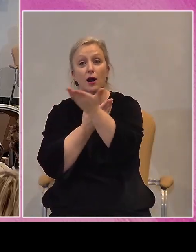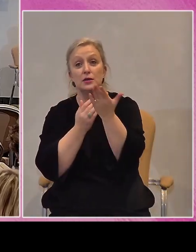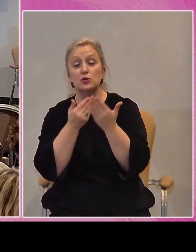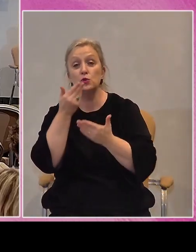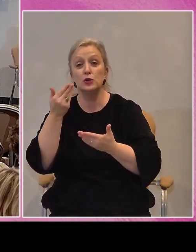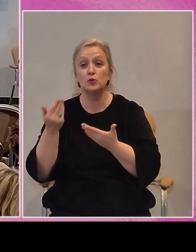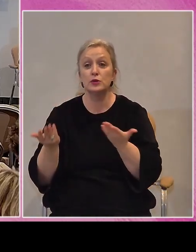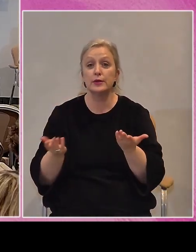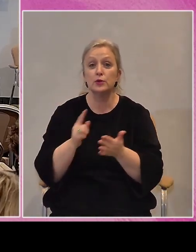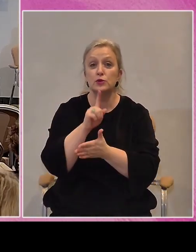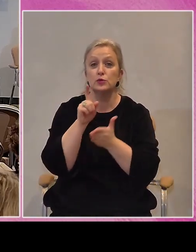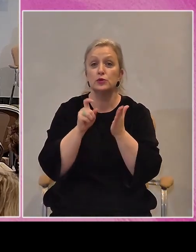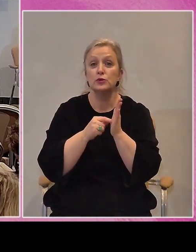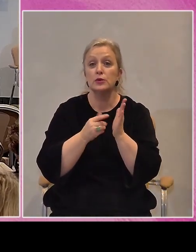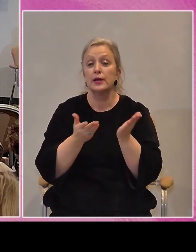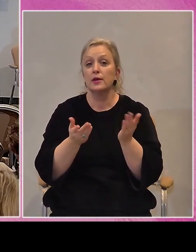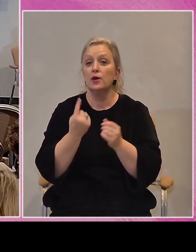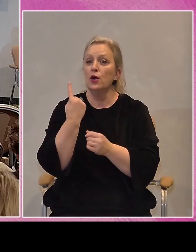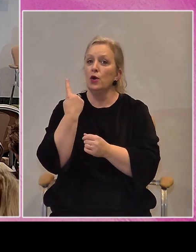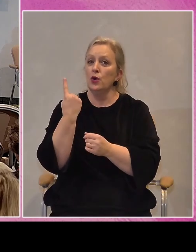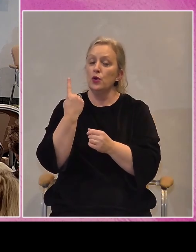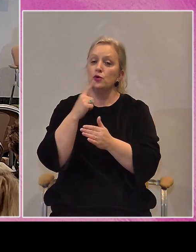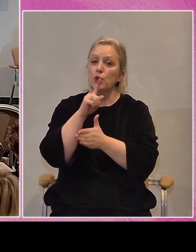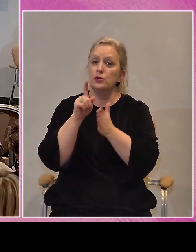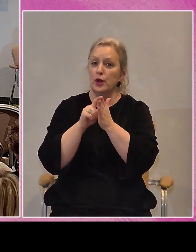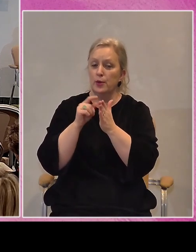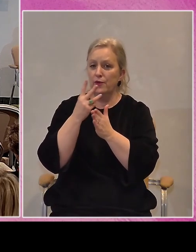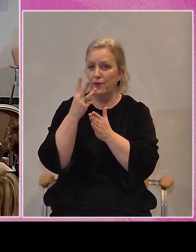Thank you. Any questions from the audience?